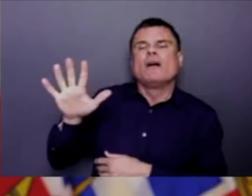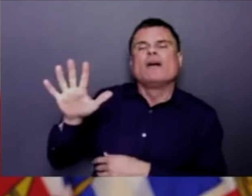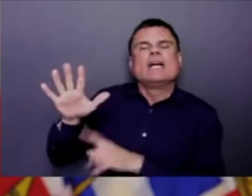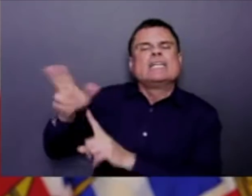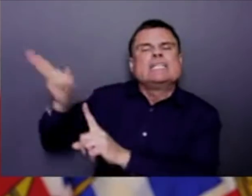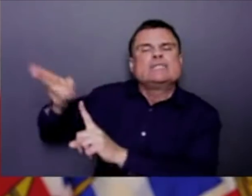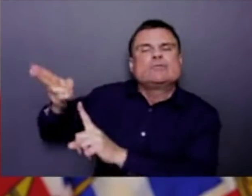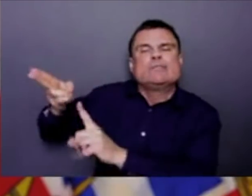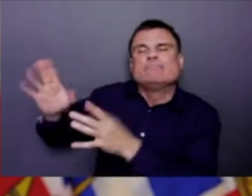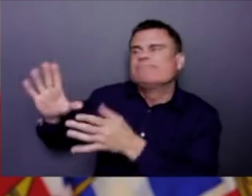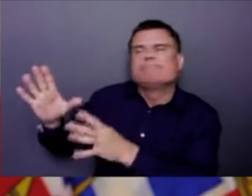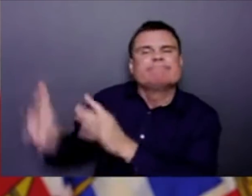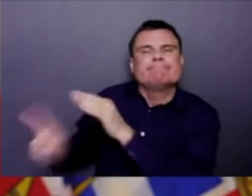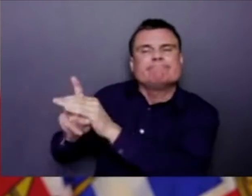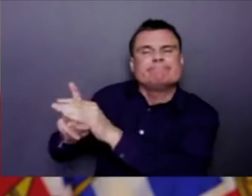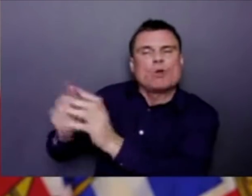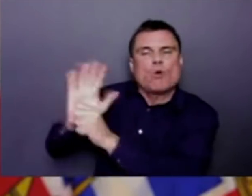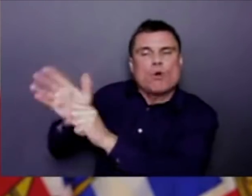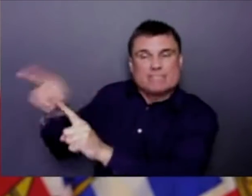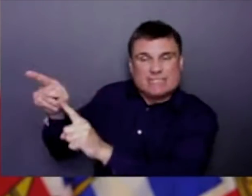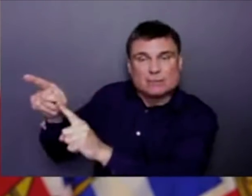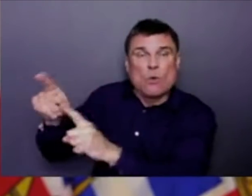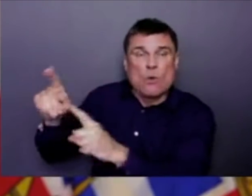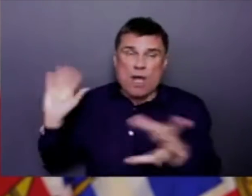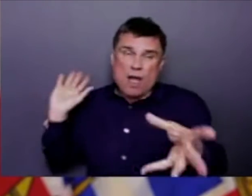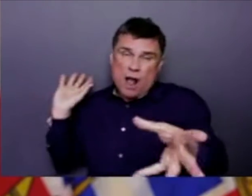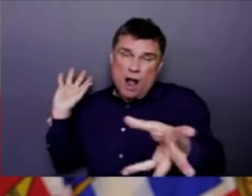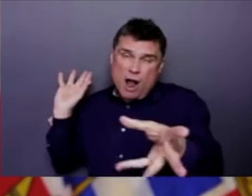number of people diagnosed with COVID-19 to